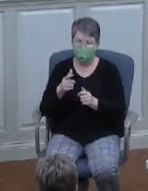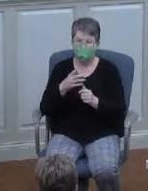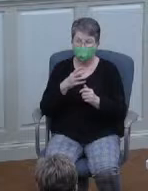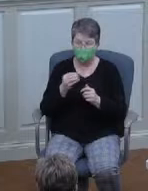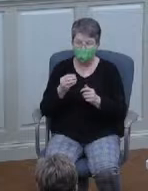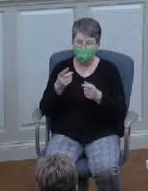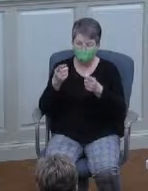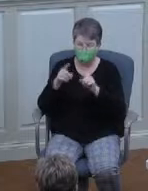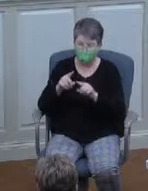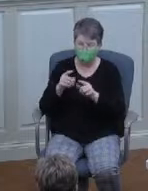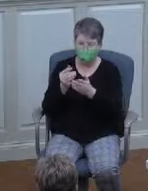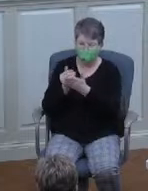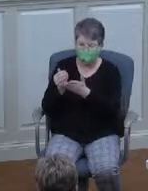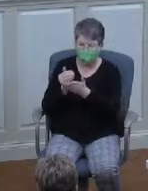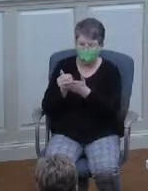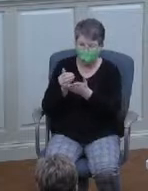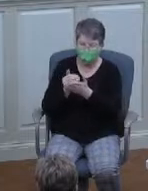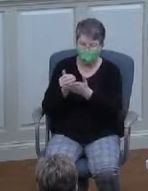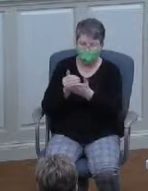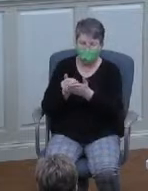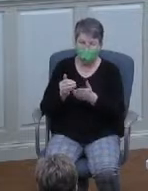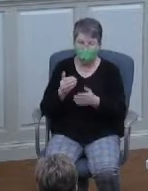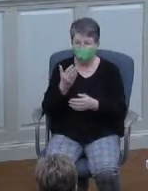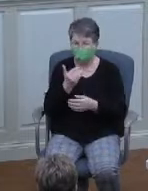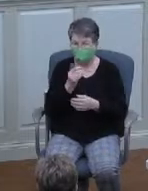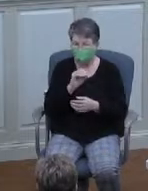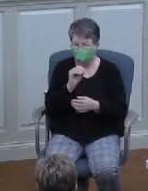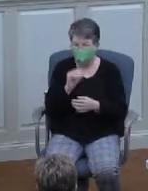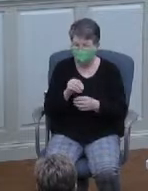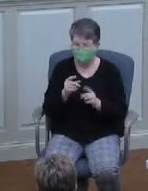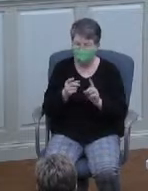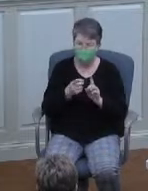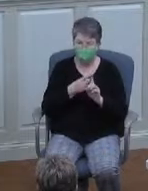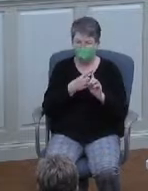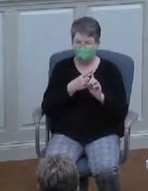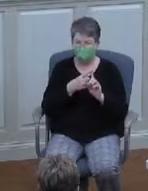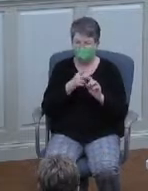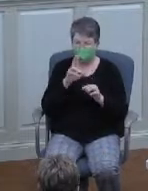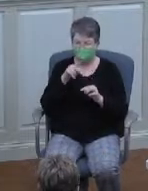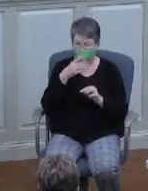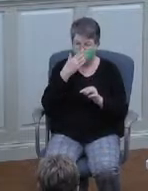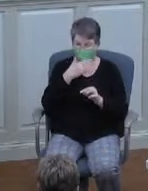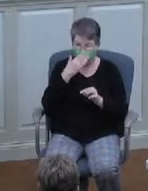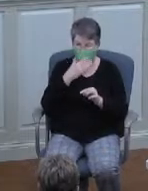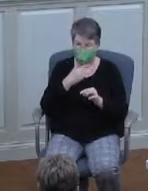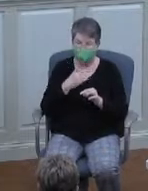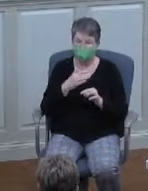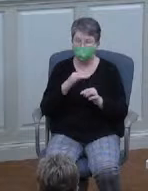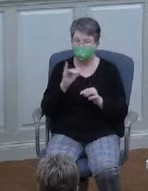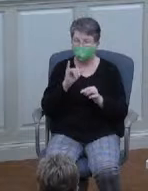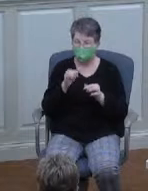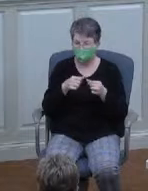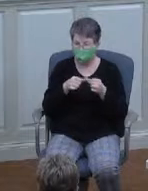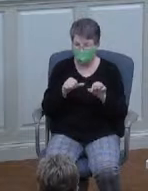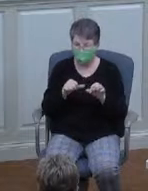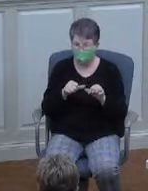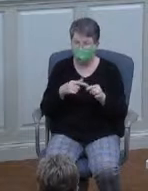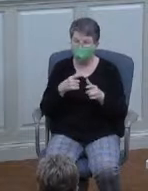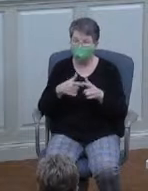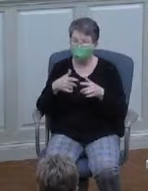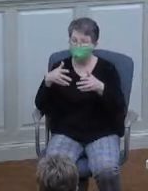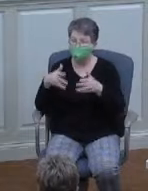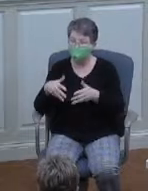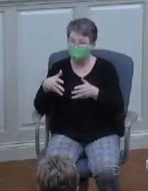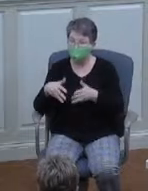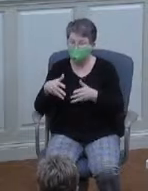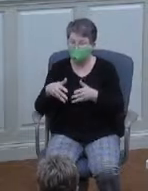those folks. Again, it was 15% of that debt up front, and then take the remainder of